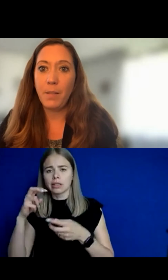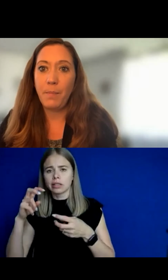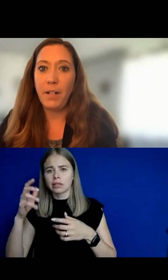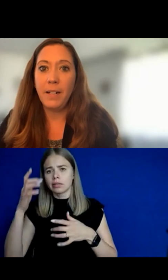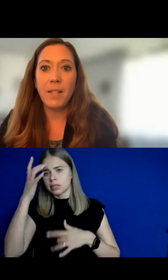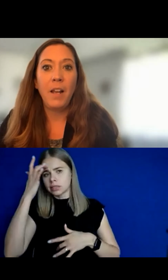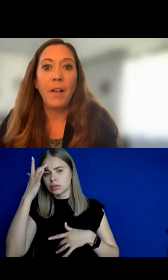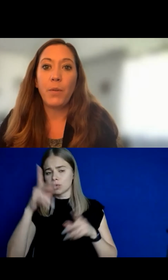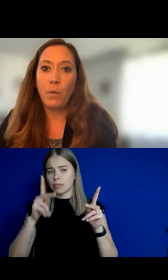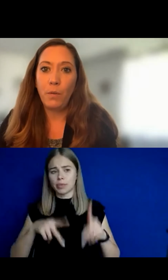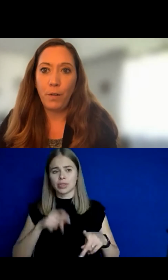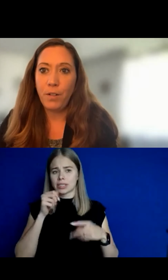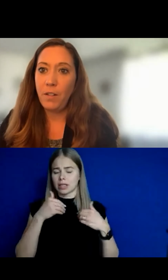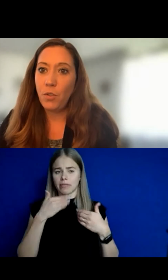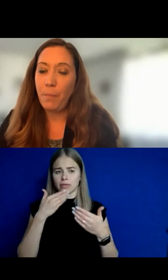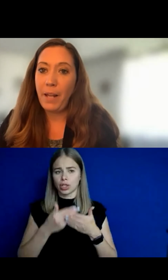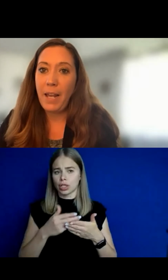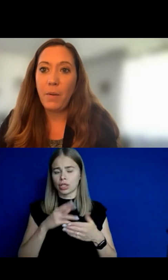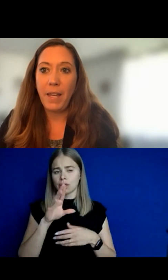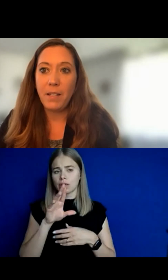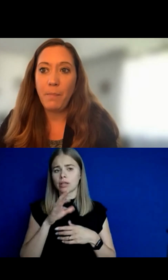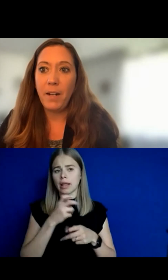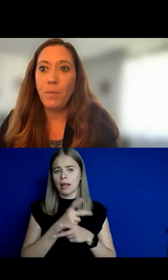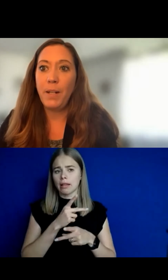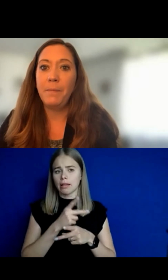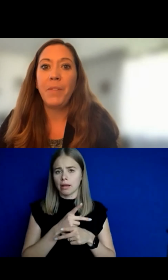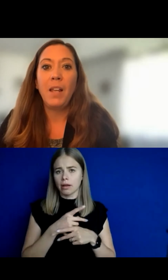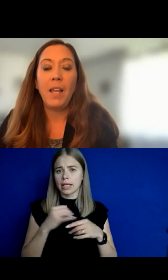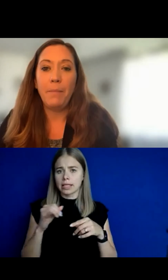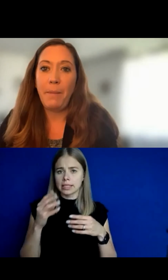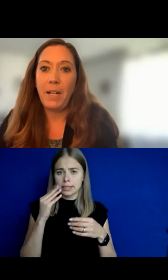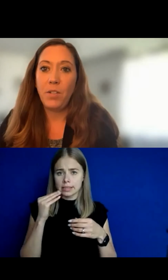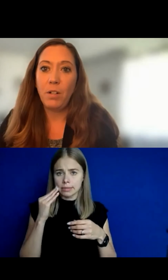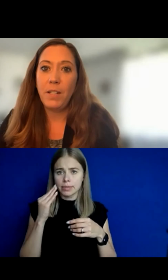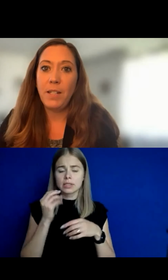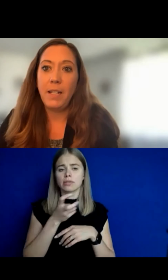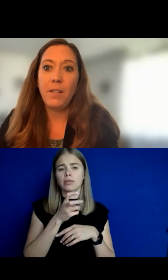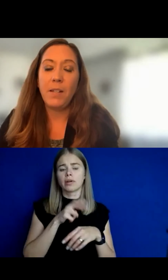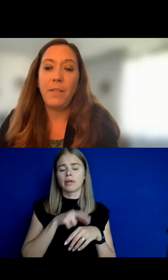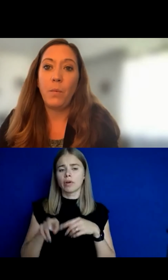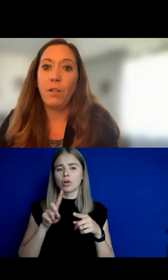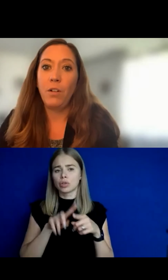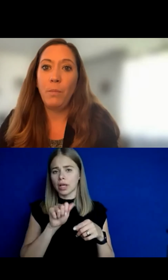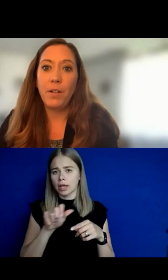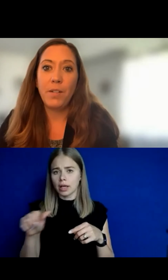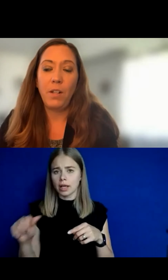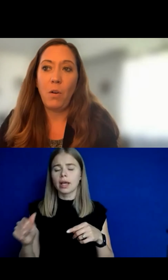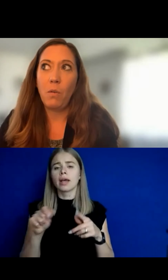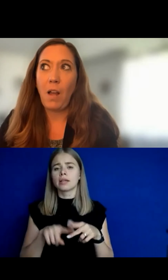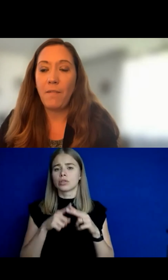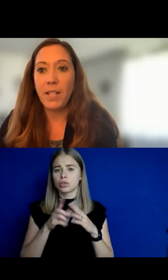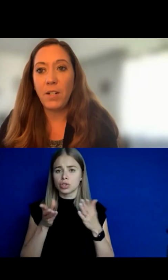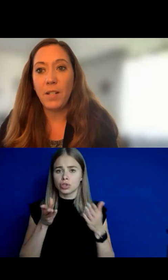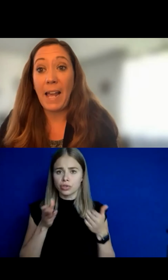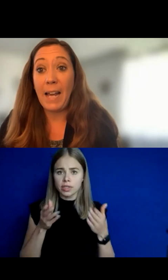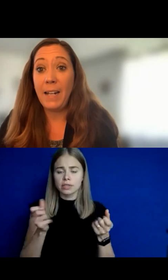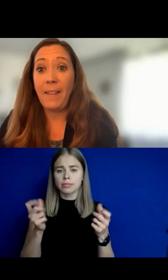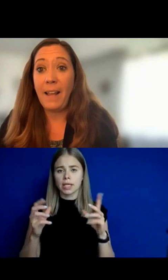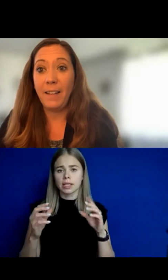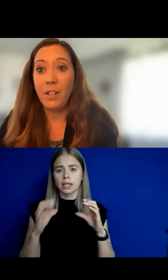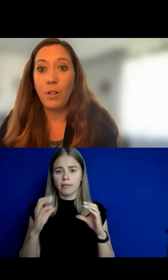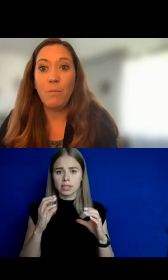healthcare experience. Through a referral to the AAA with case management, implemented services. There were numerous, conversations